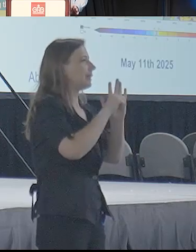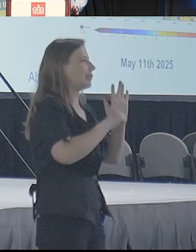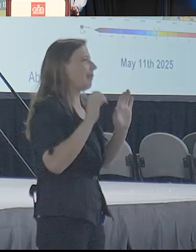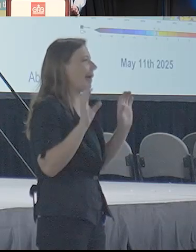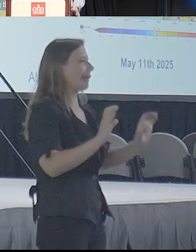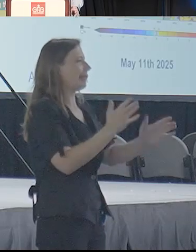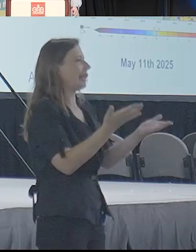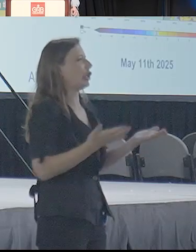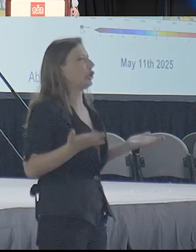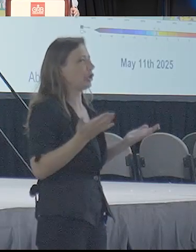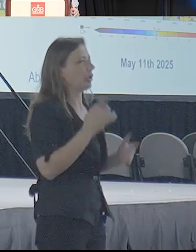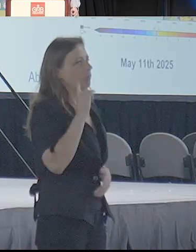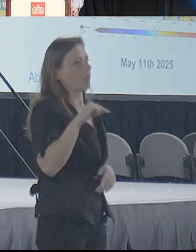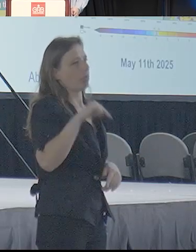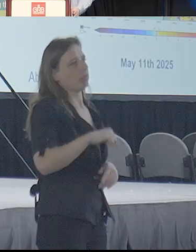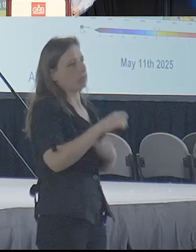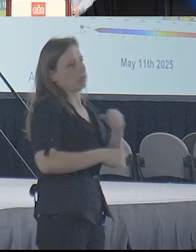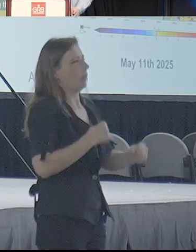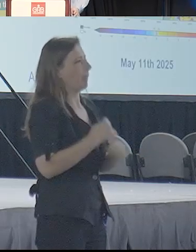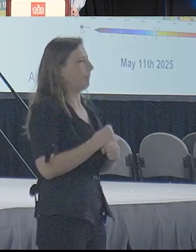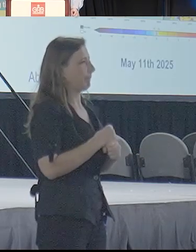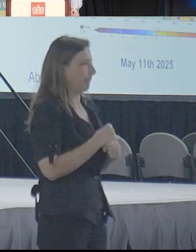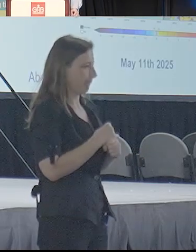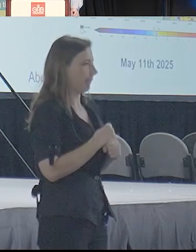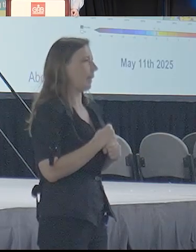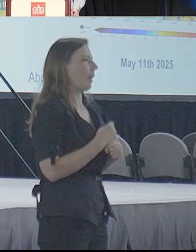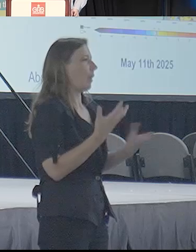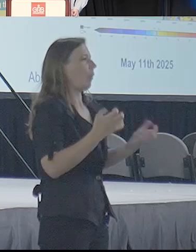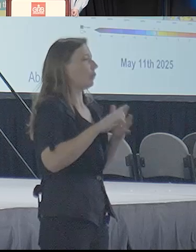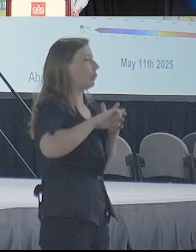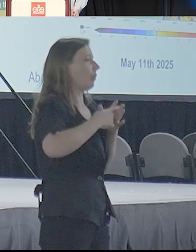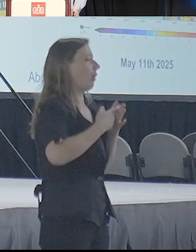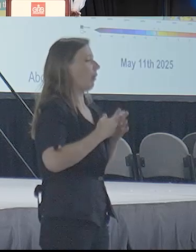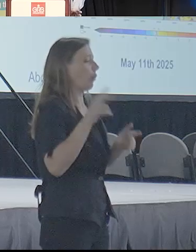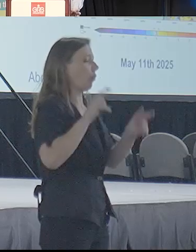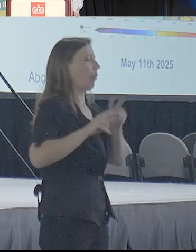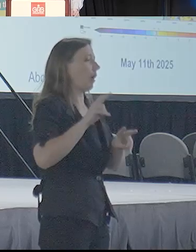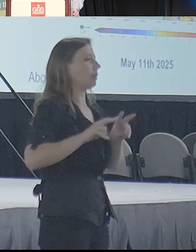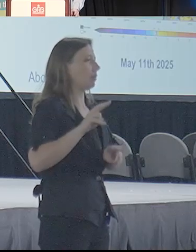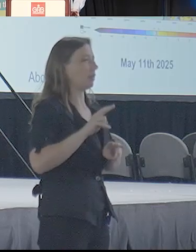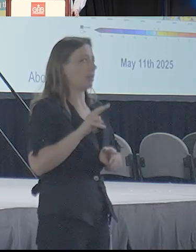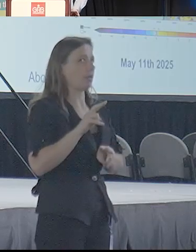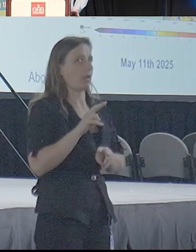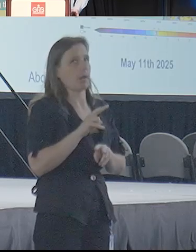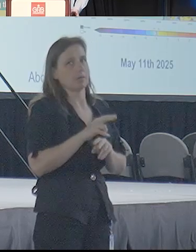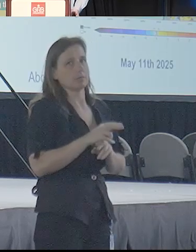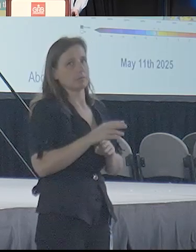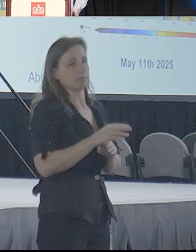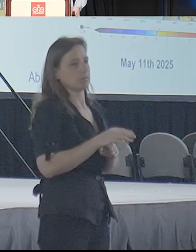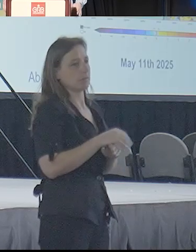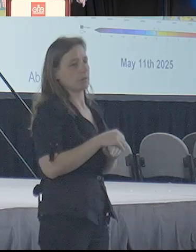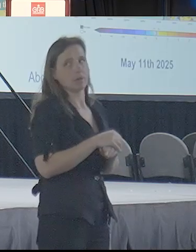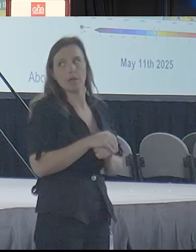here for this coming year. So I wanted to start off with, let's take a look at what we call the main development region of the